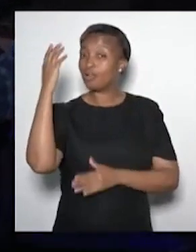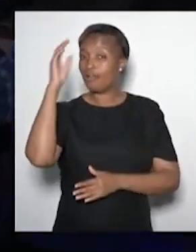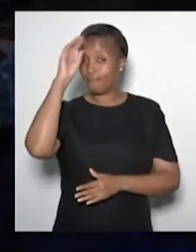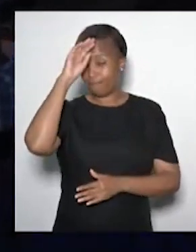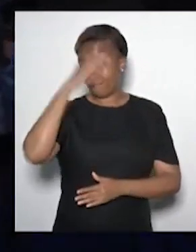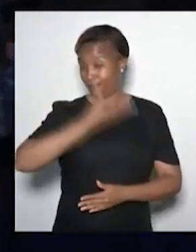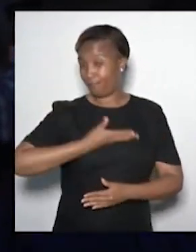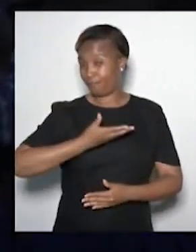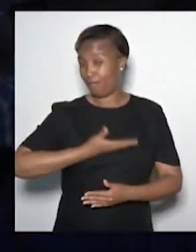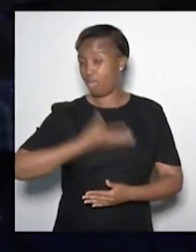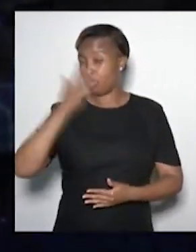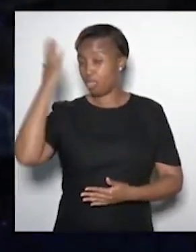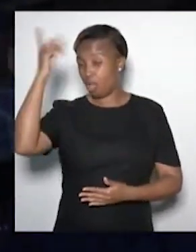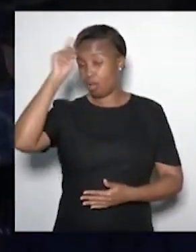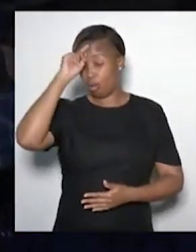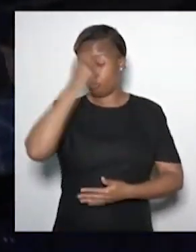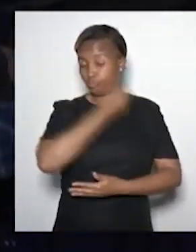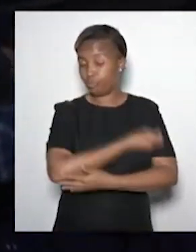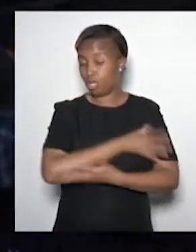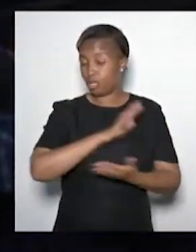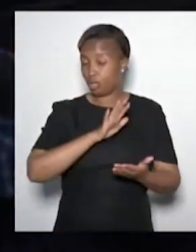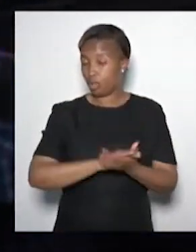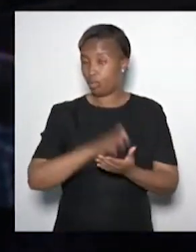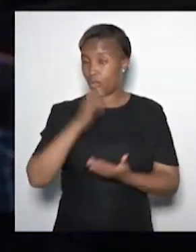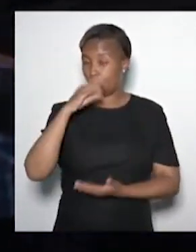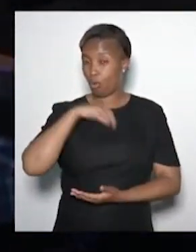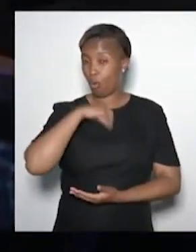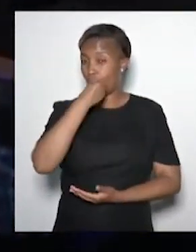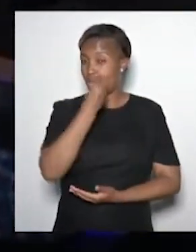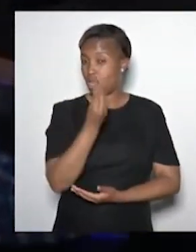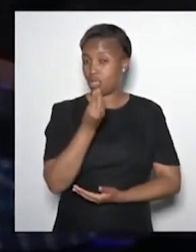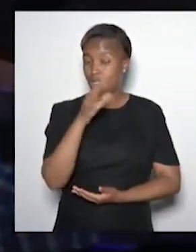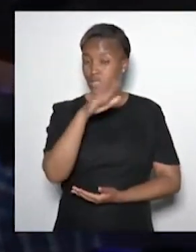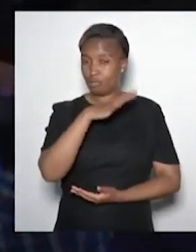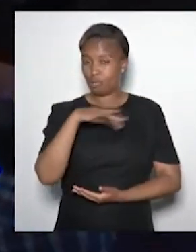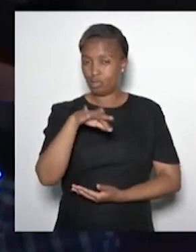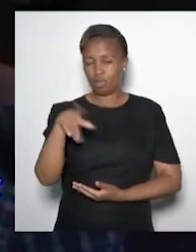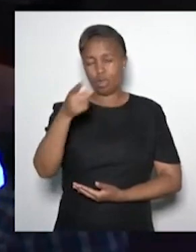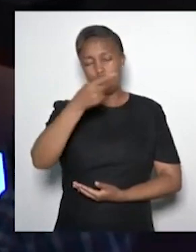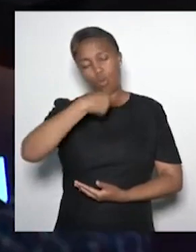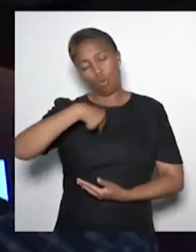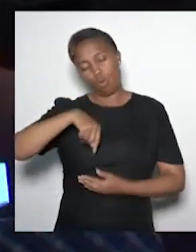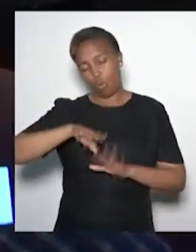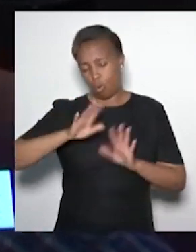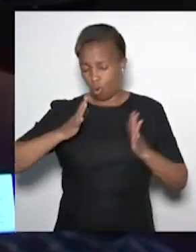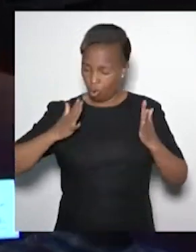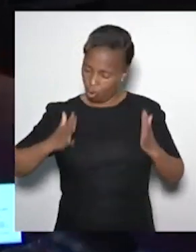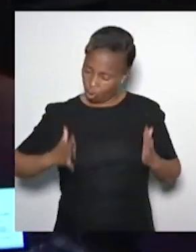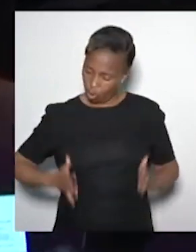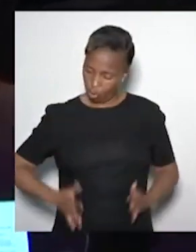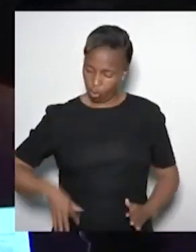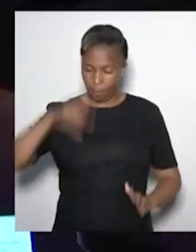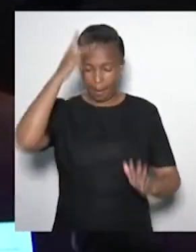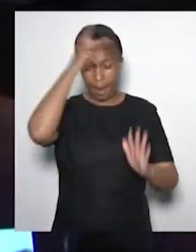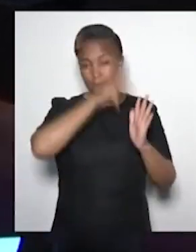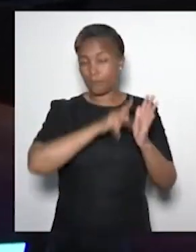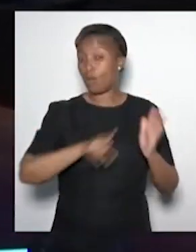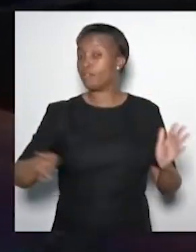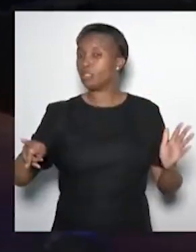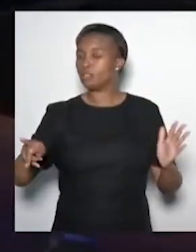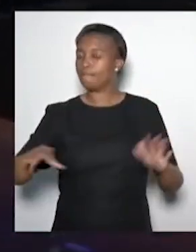the Son, God the Holy Spirit. In all human professions, there are